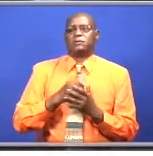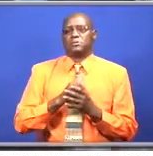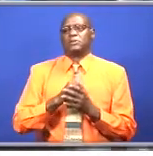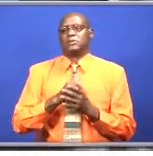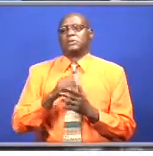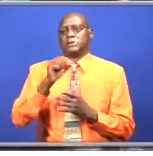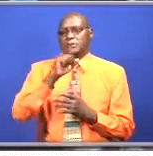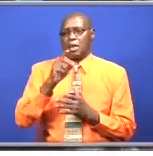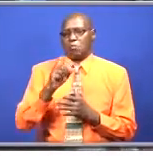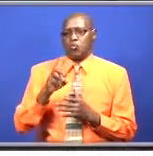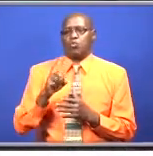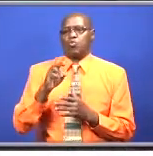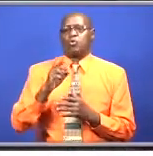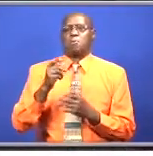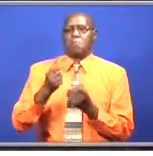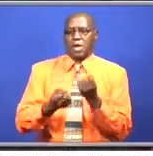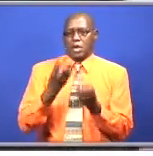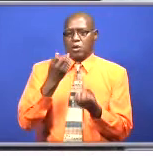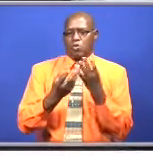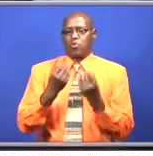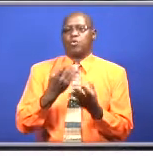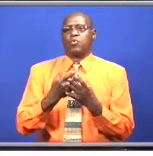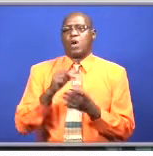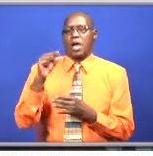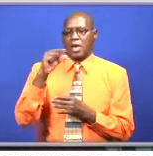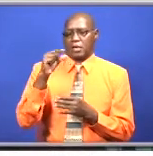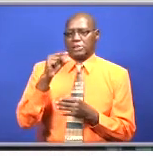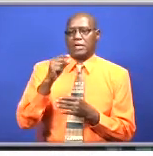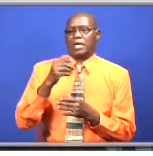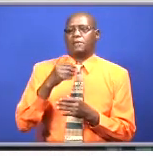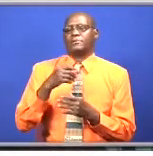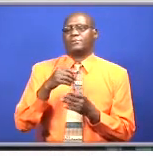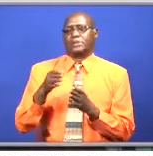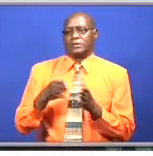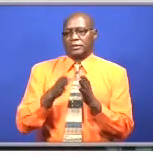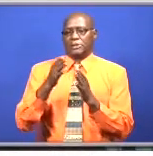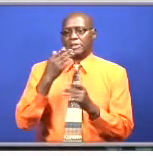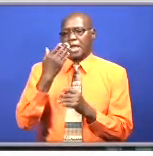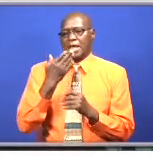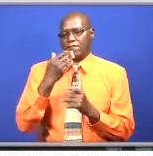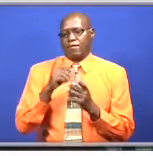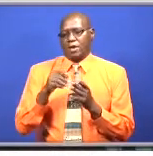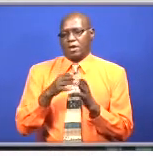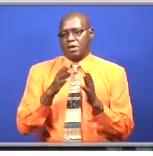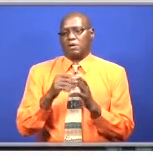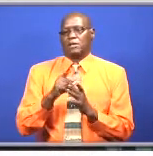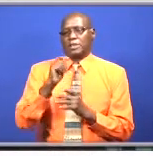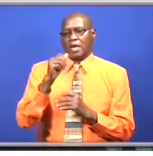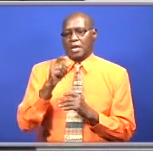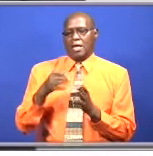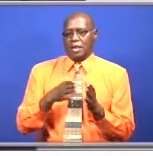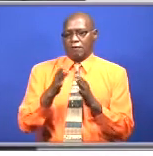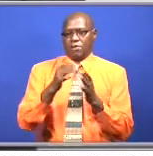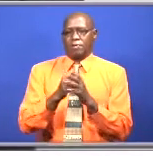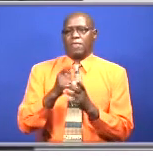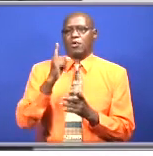Baringo, Garissa and Tana River, as the government continues to ensure the implementation of the universal health coverage, one of the Jubilee government's Big